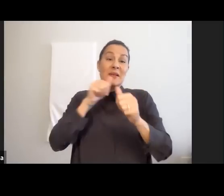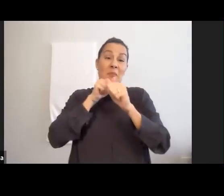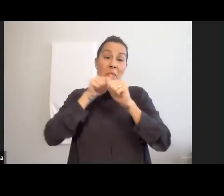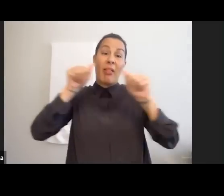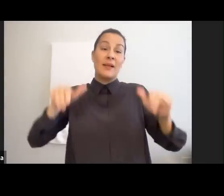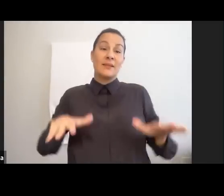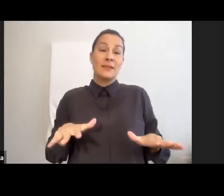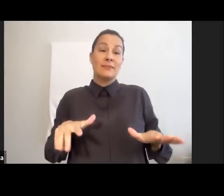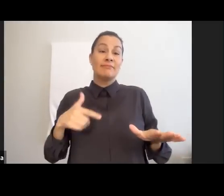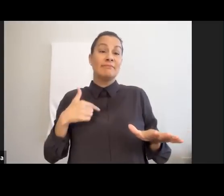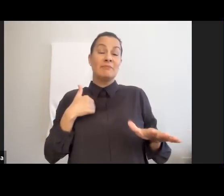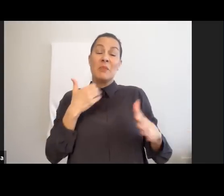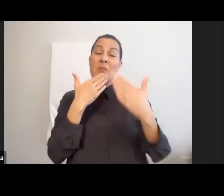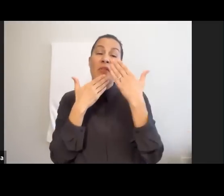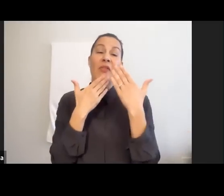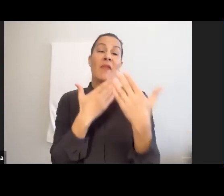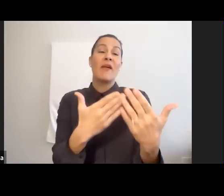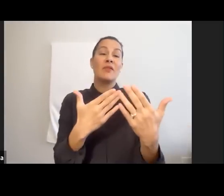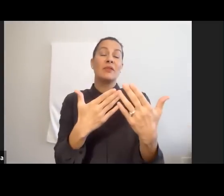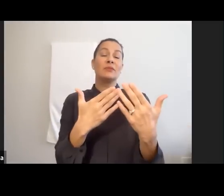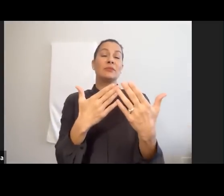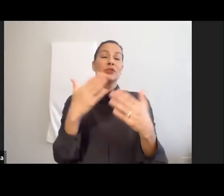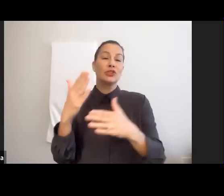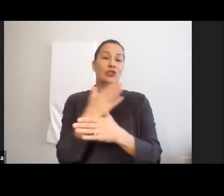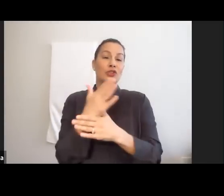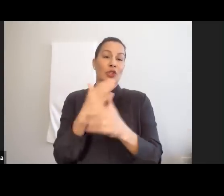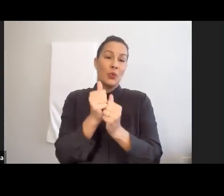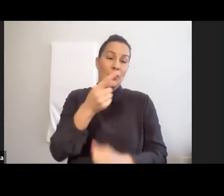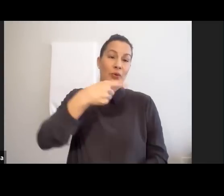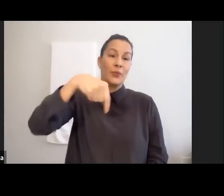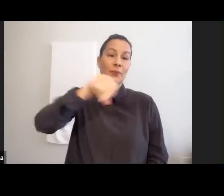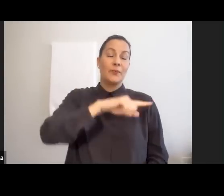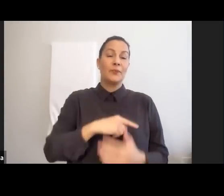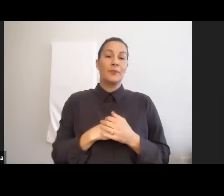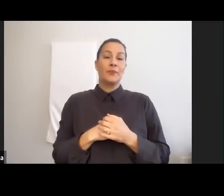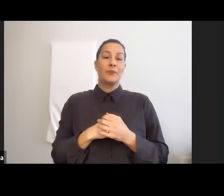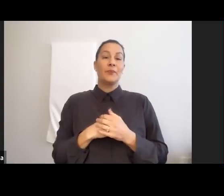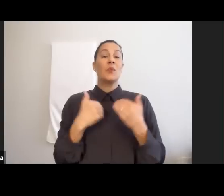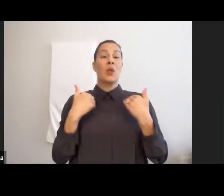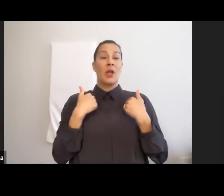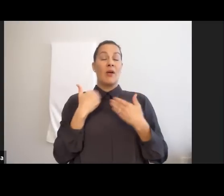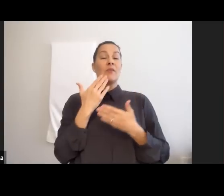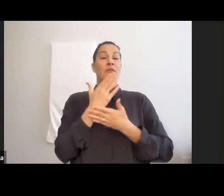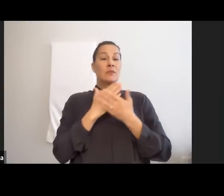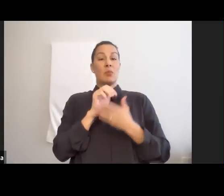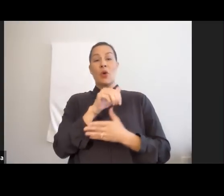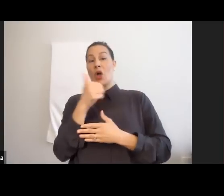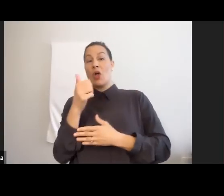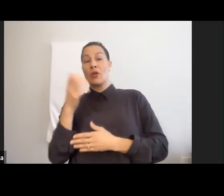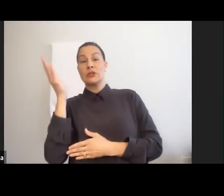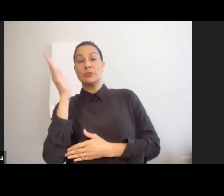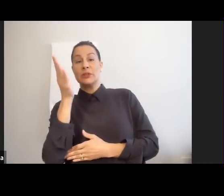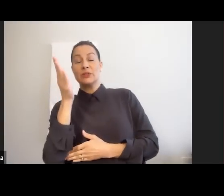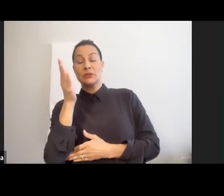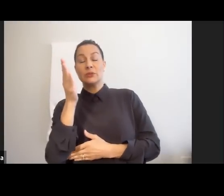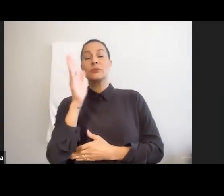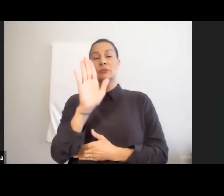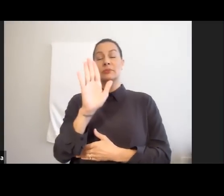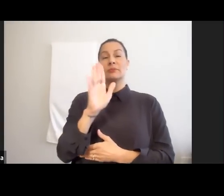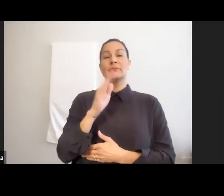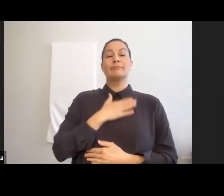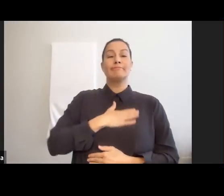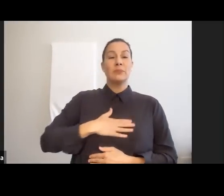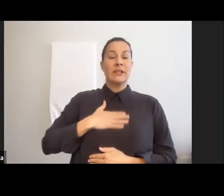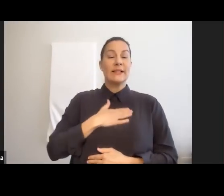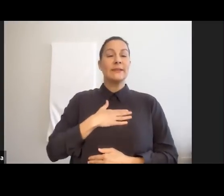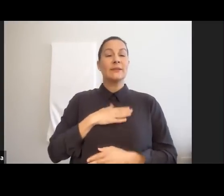so grateful to be here sharing it with you. We do have a few more speakers coming up. So please be sure to open